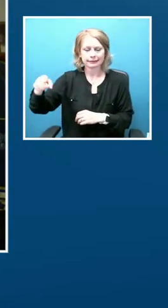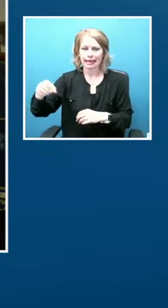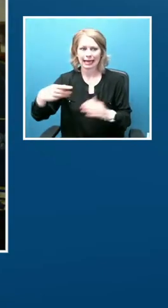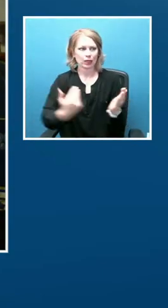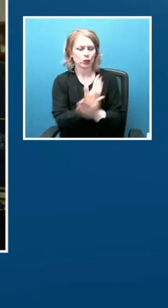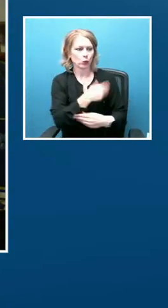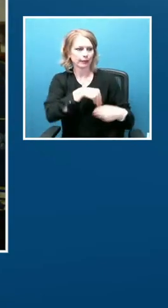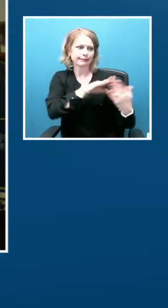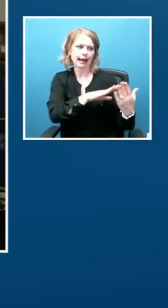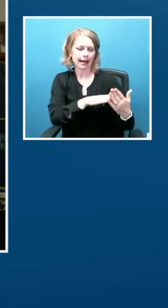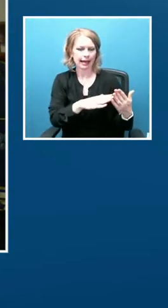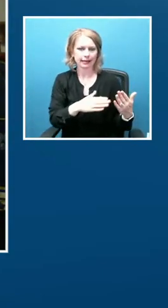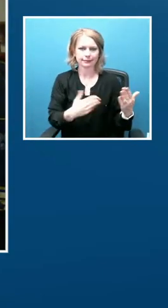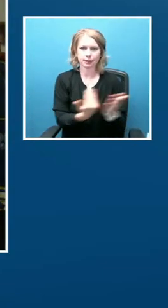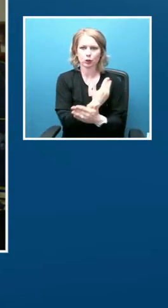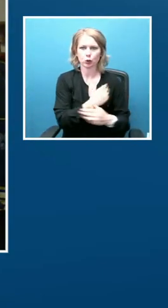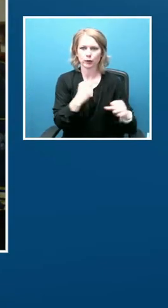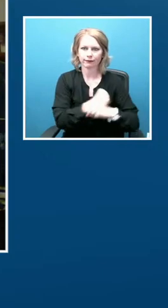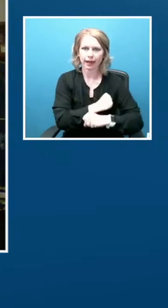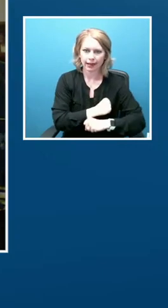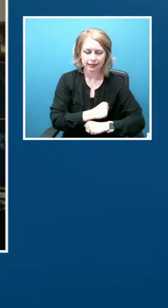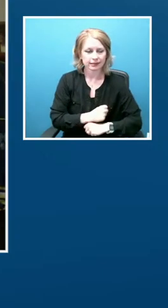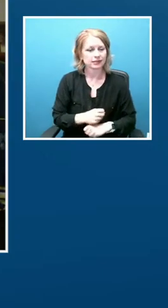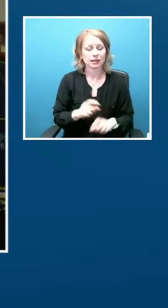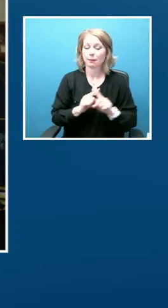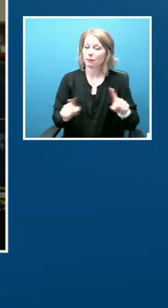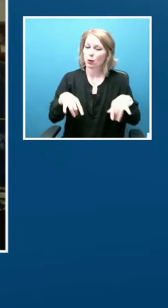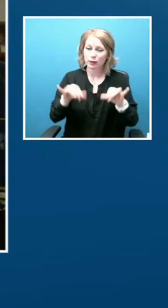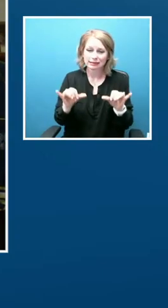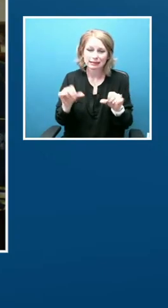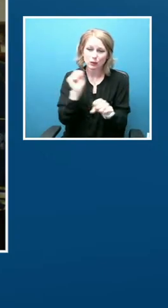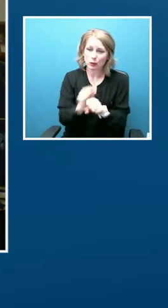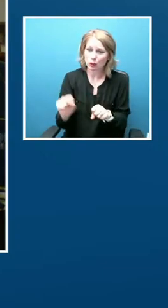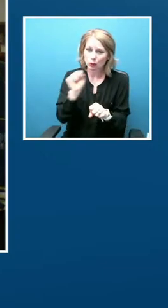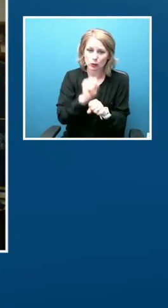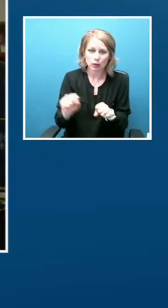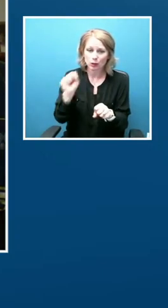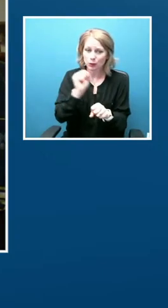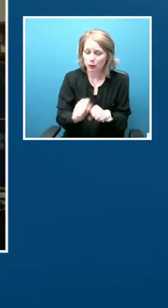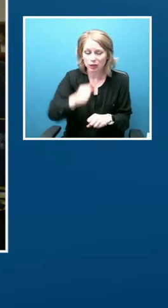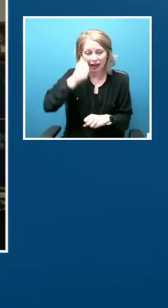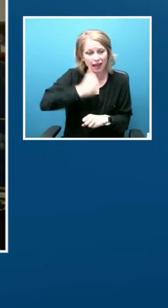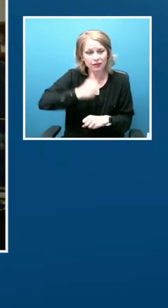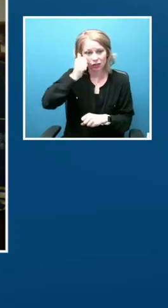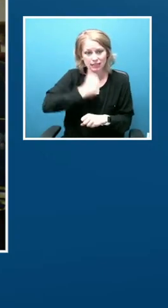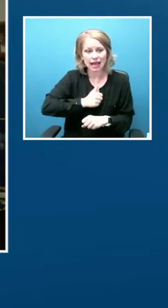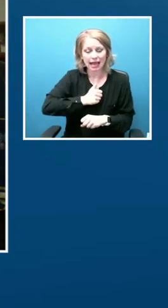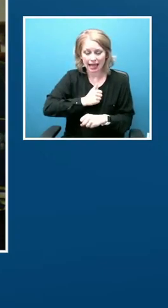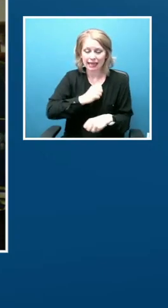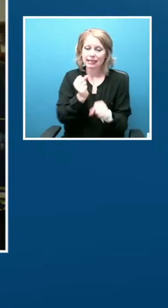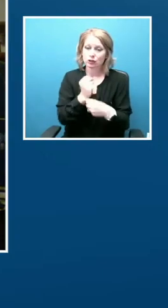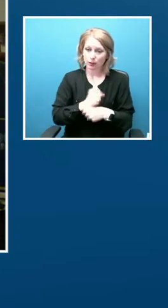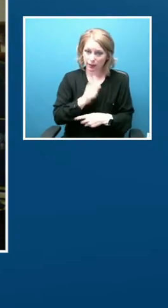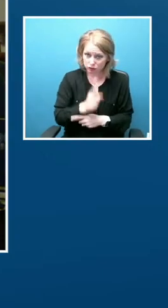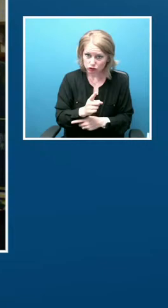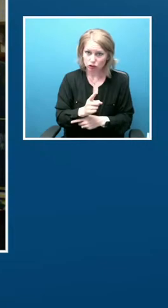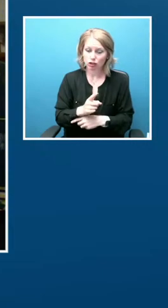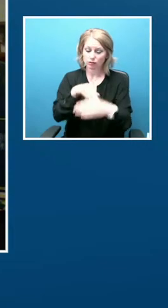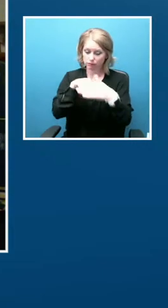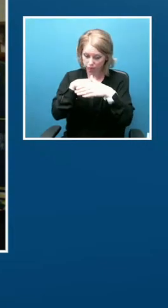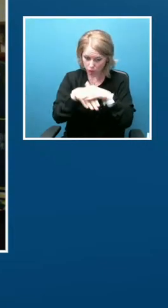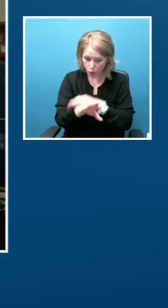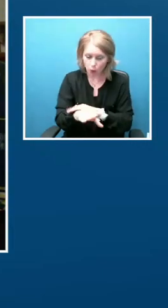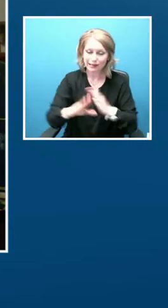county committees, affiliated organizations, and local activists on a daily basis to go into communities and reach